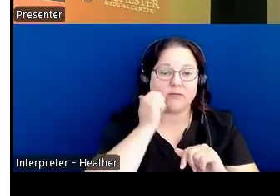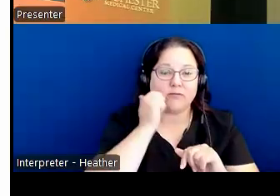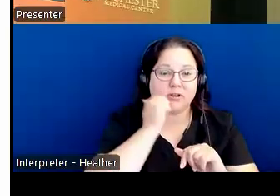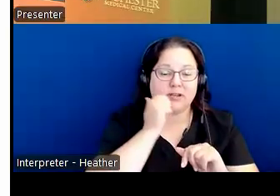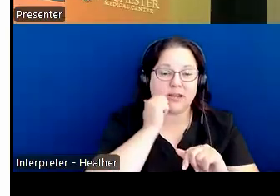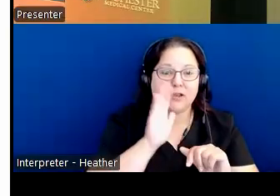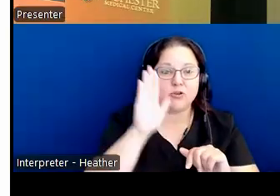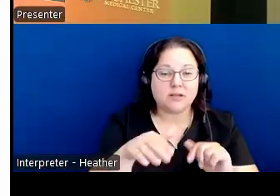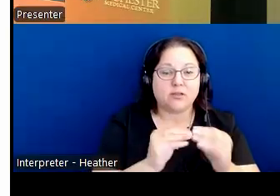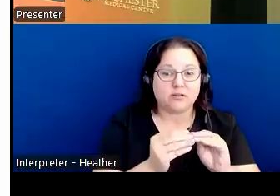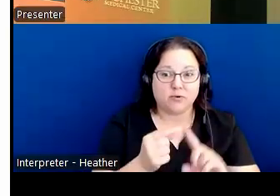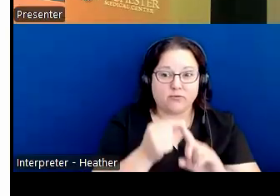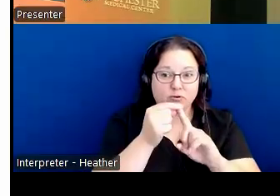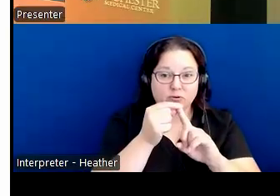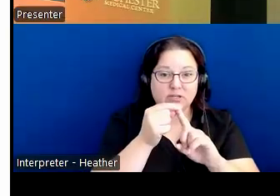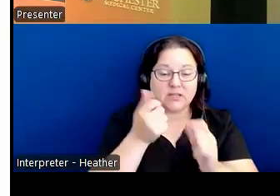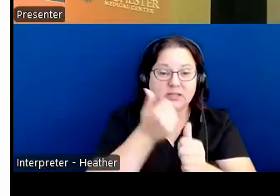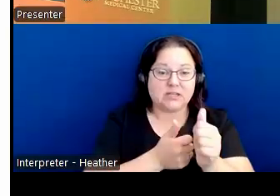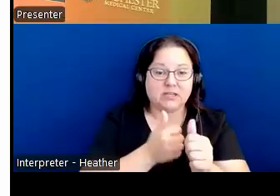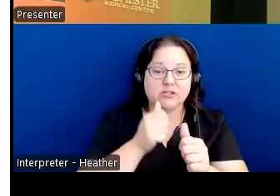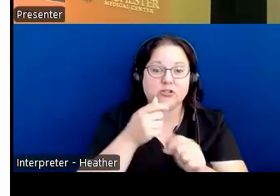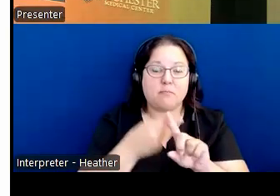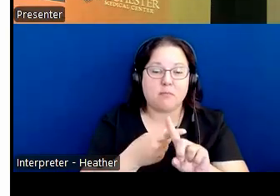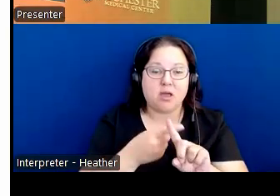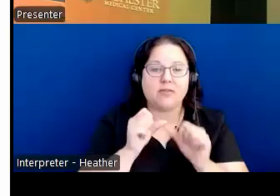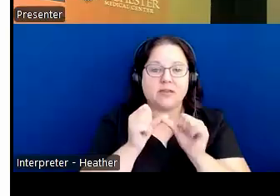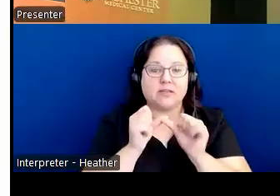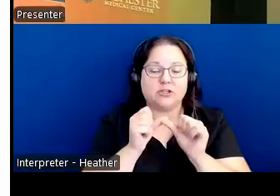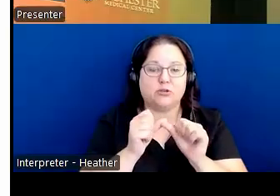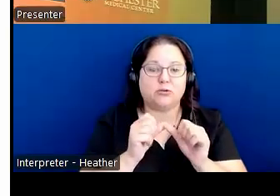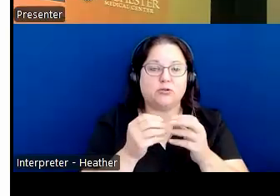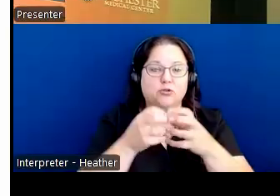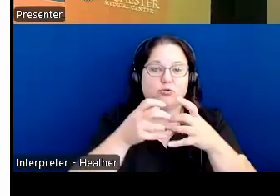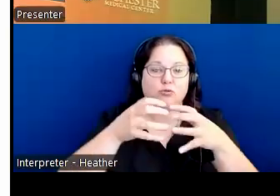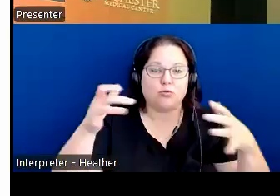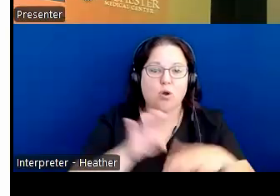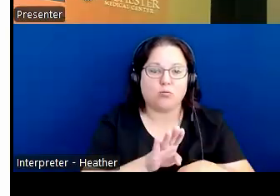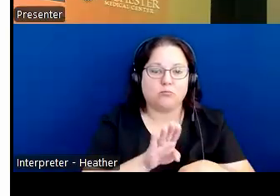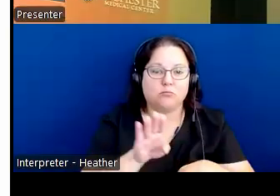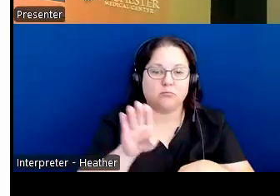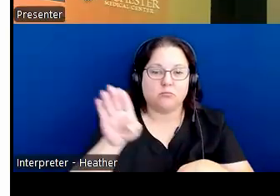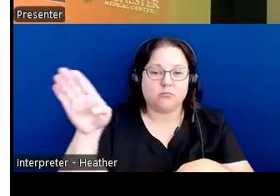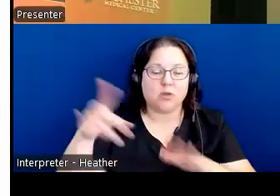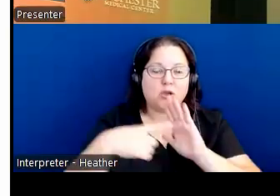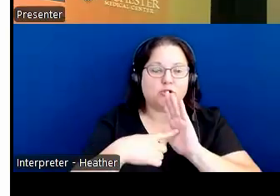of unique patients every month has continued to grow since 2020, reflecting the need for this treatment.